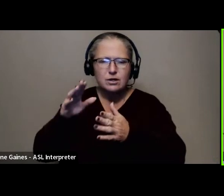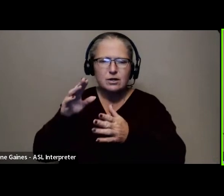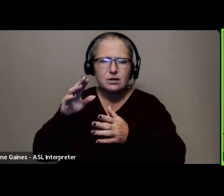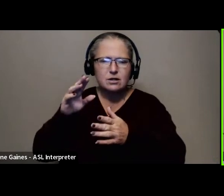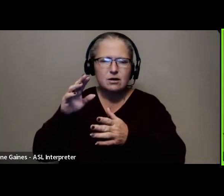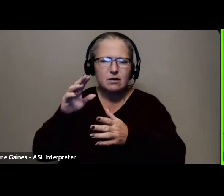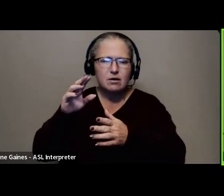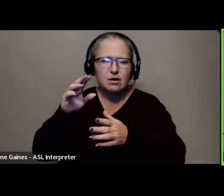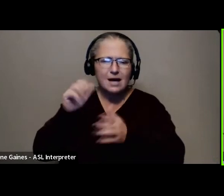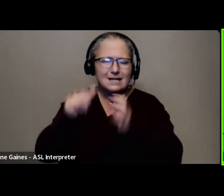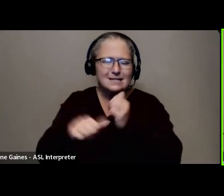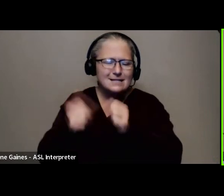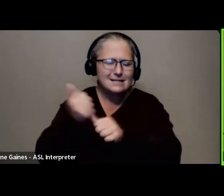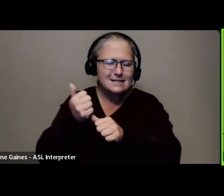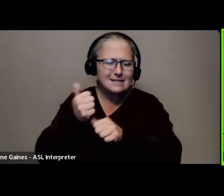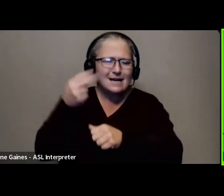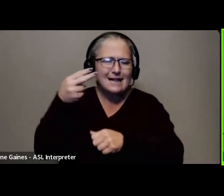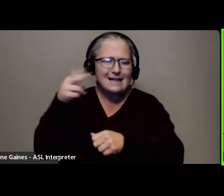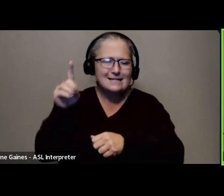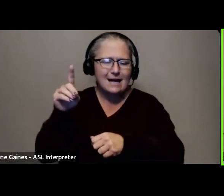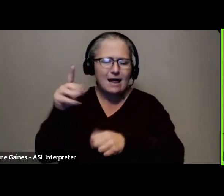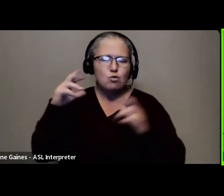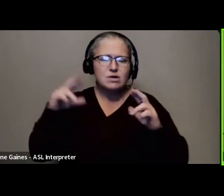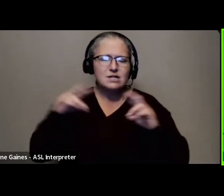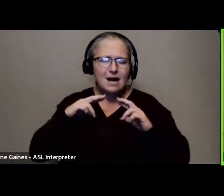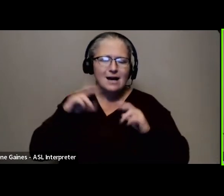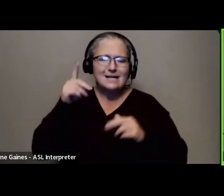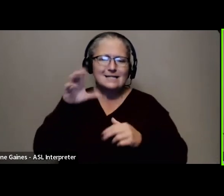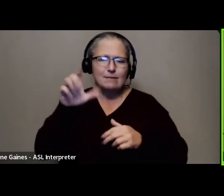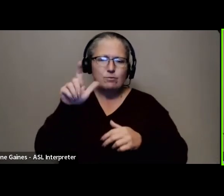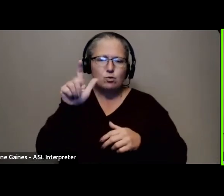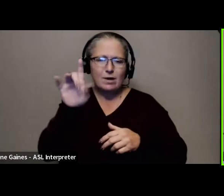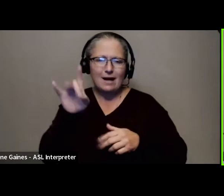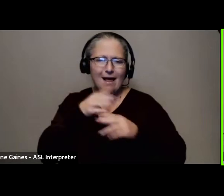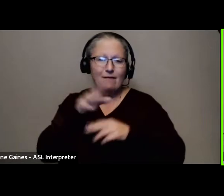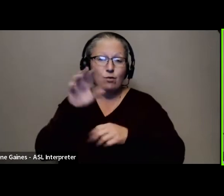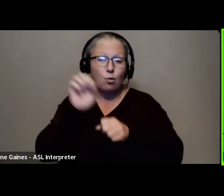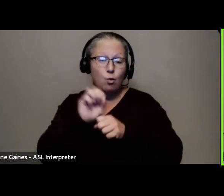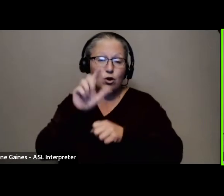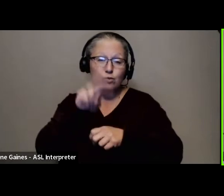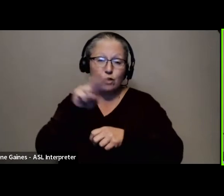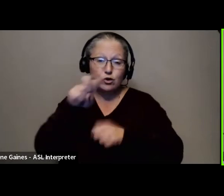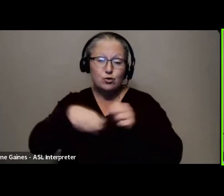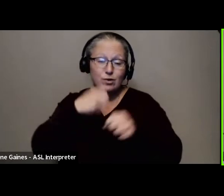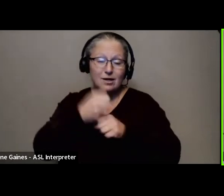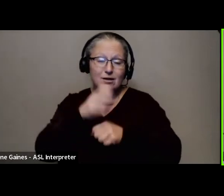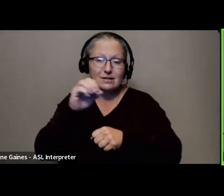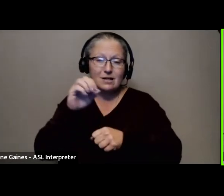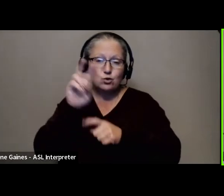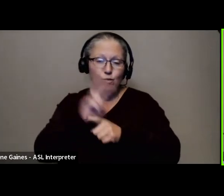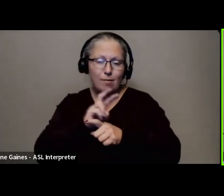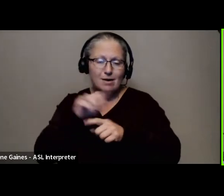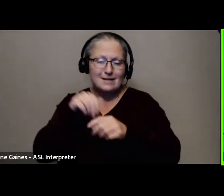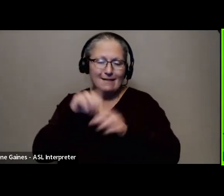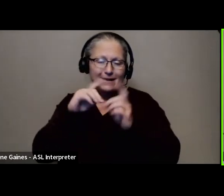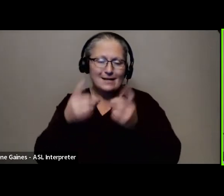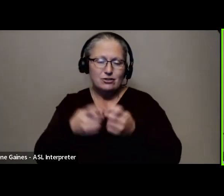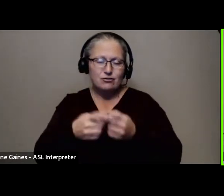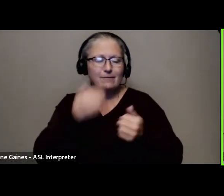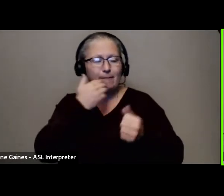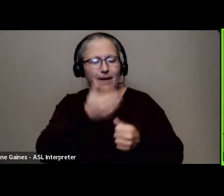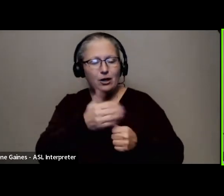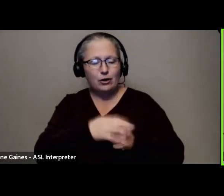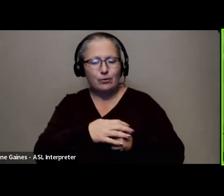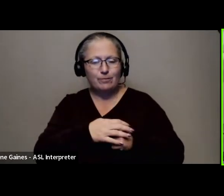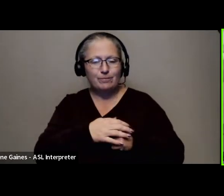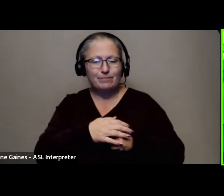at Hillsdale, is retiring at the December 28th after 22 years and 2 months in the district. Thank you.